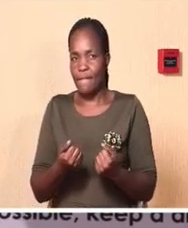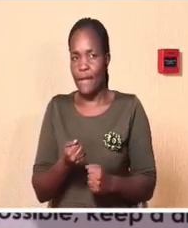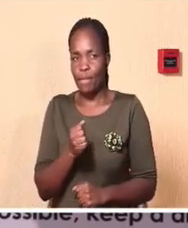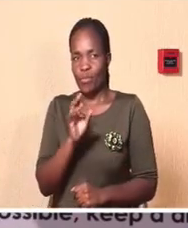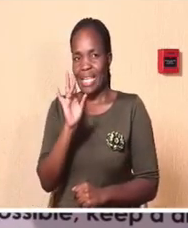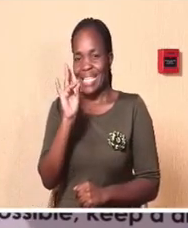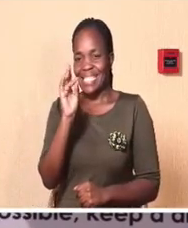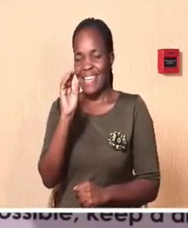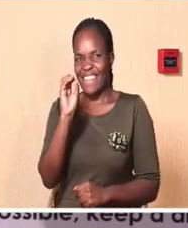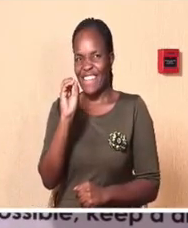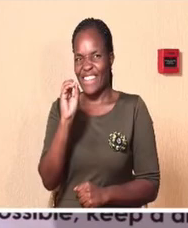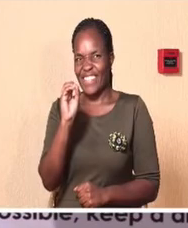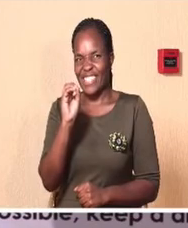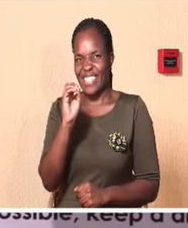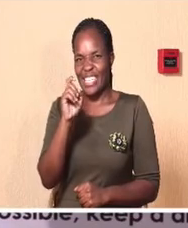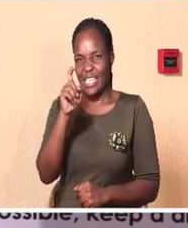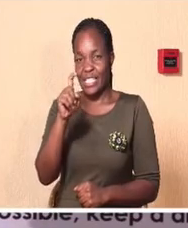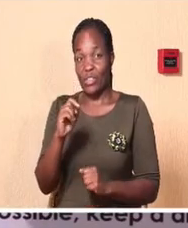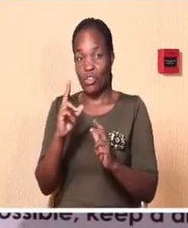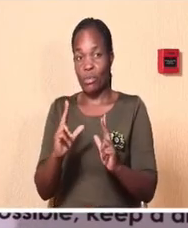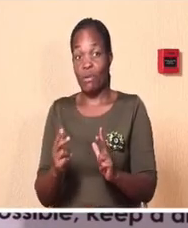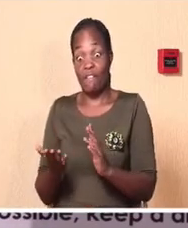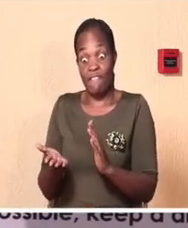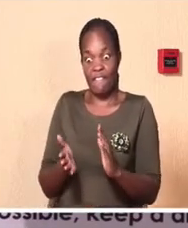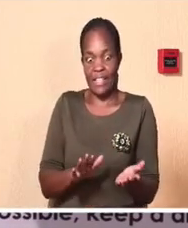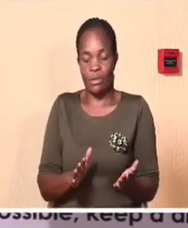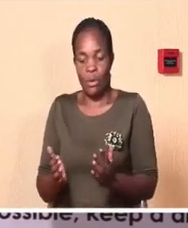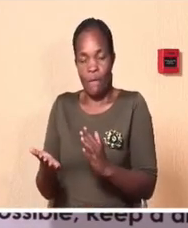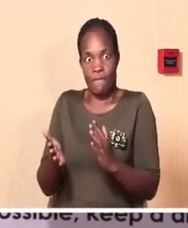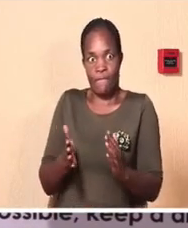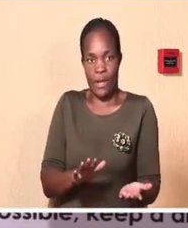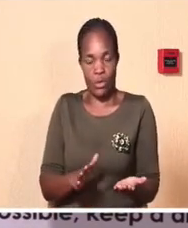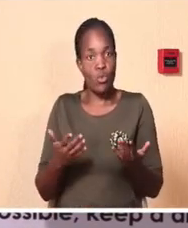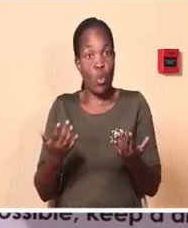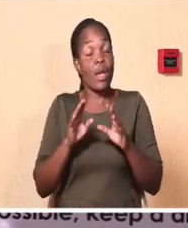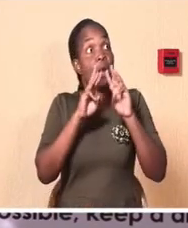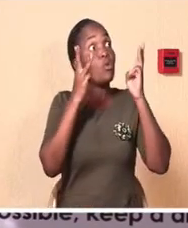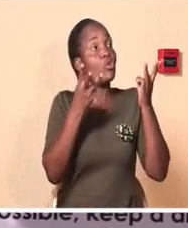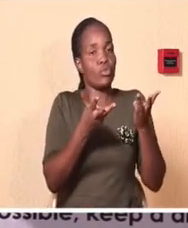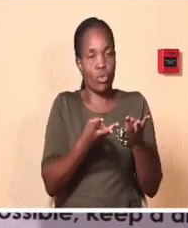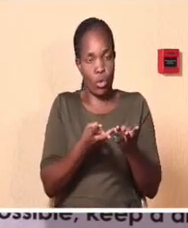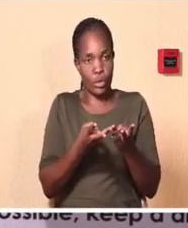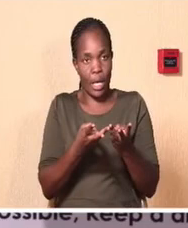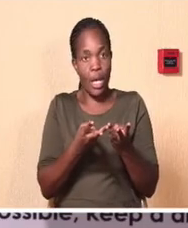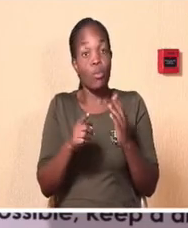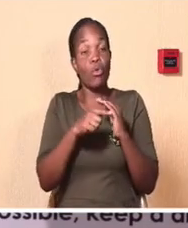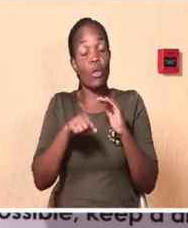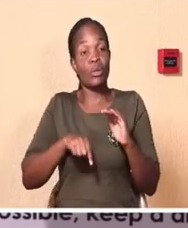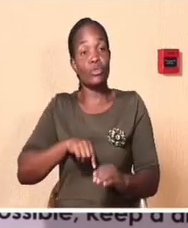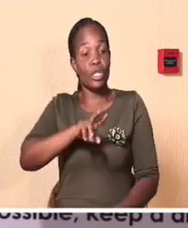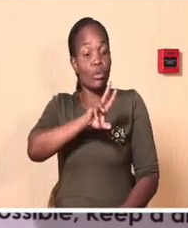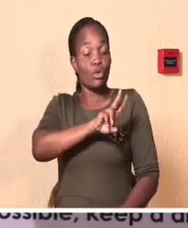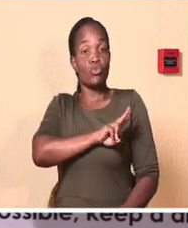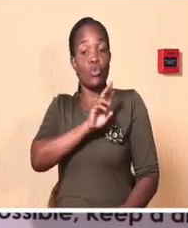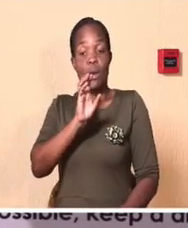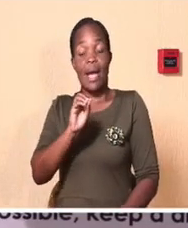70,000 people who have lost their lives in over 200 countries as we speak. So when you